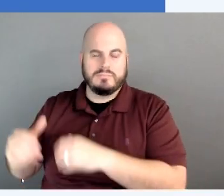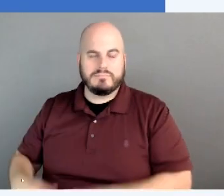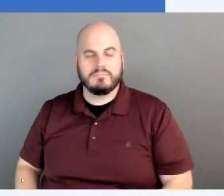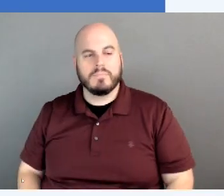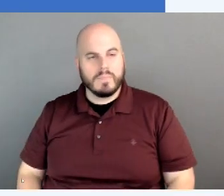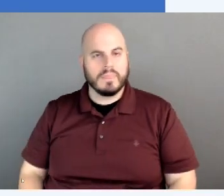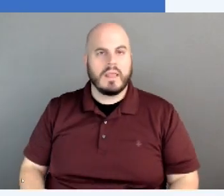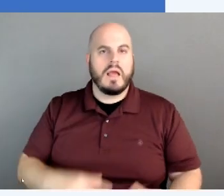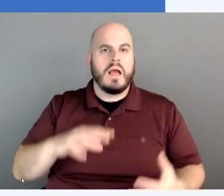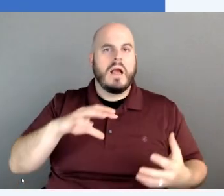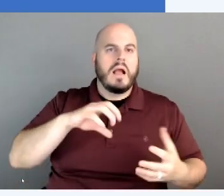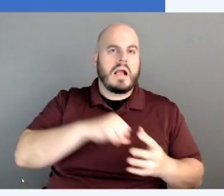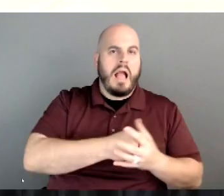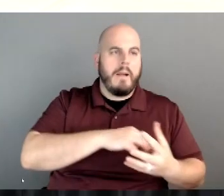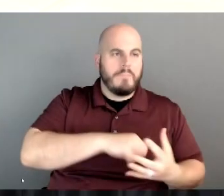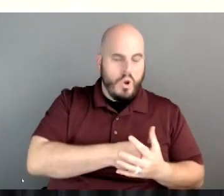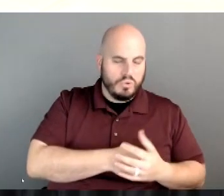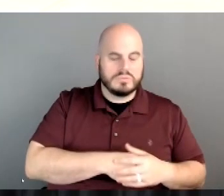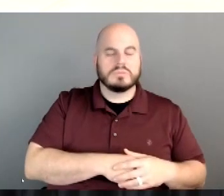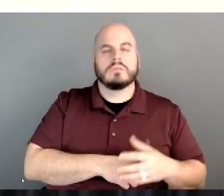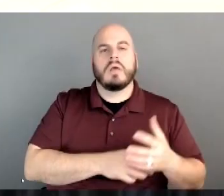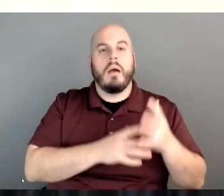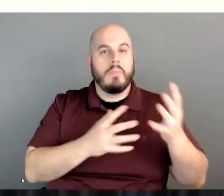much we're producing, but also participation of